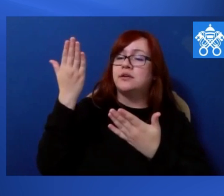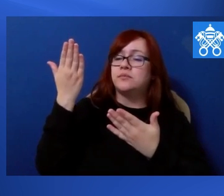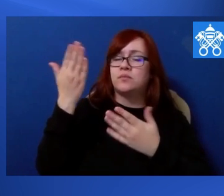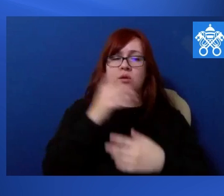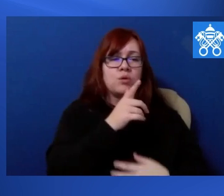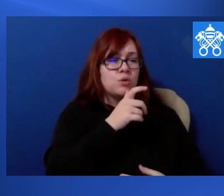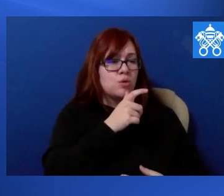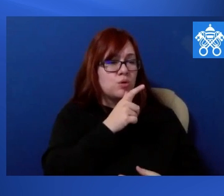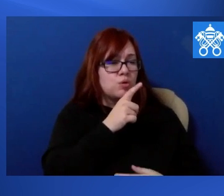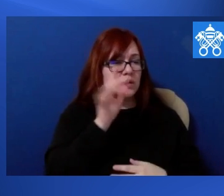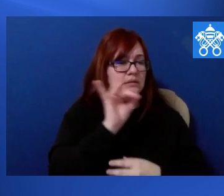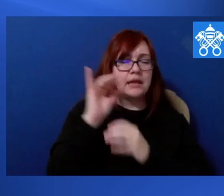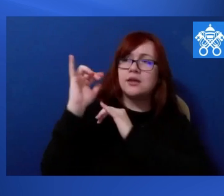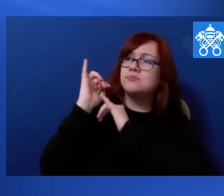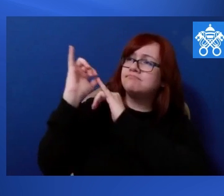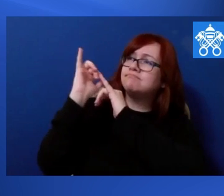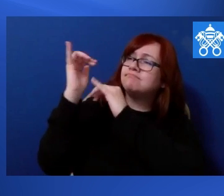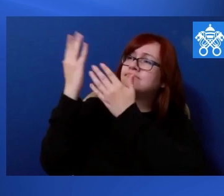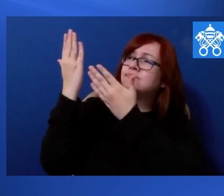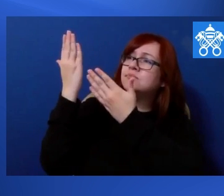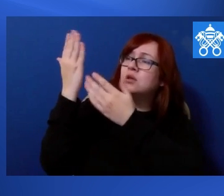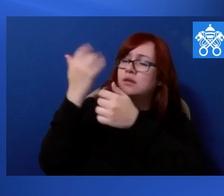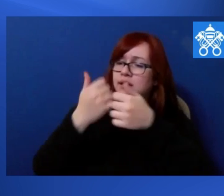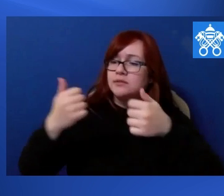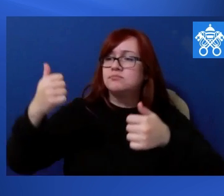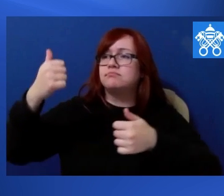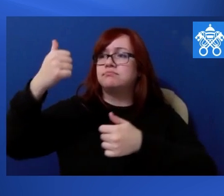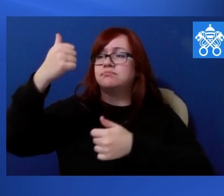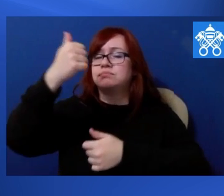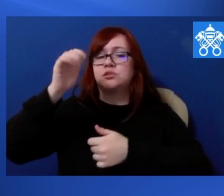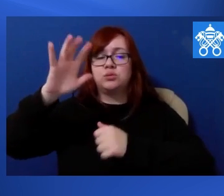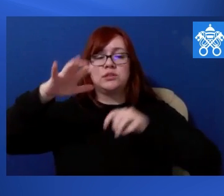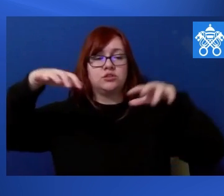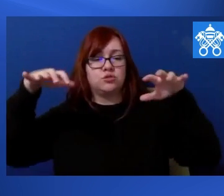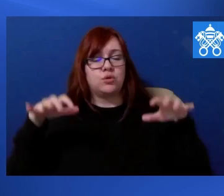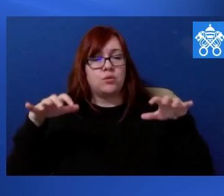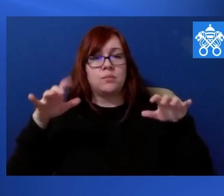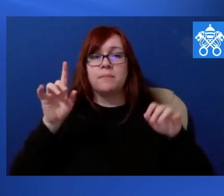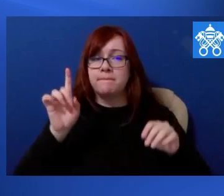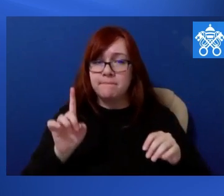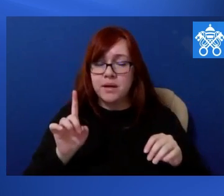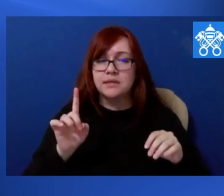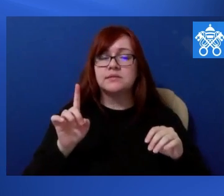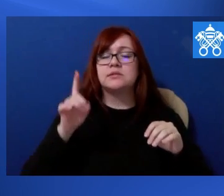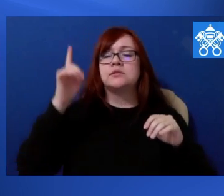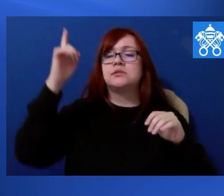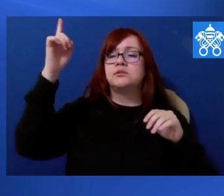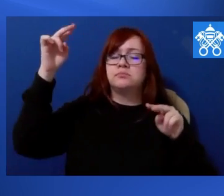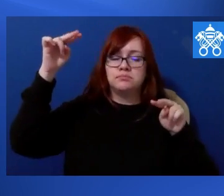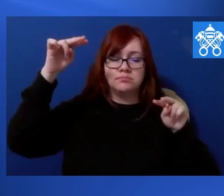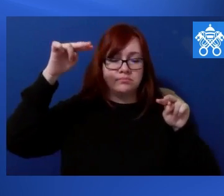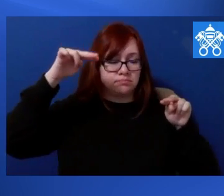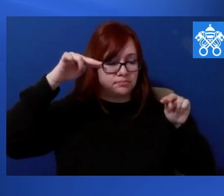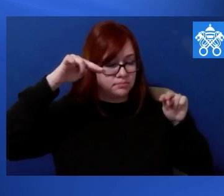the Lord our God, who has risen on high to his throne, yet stoops from the heights